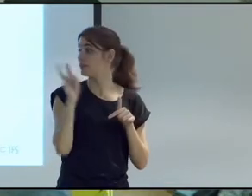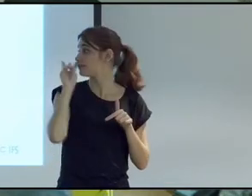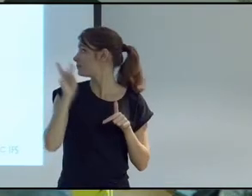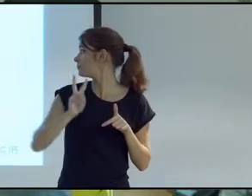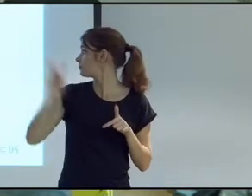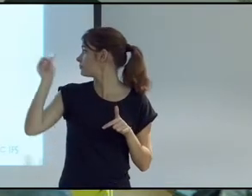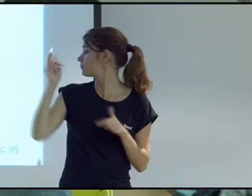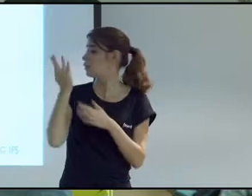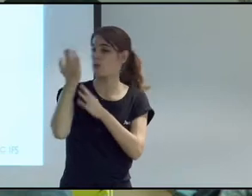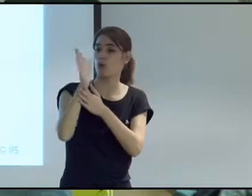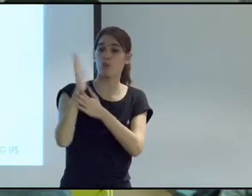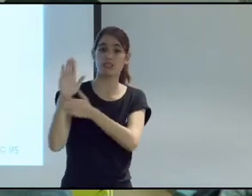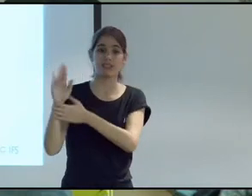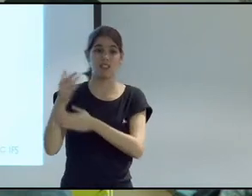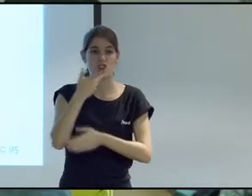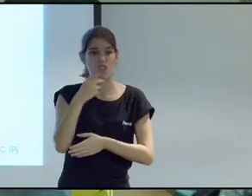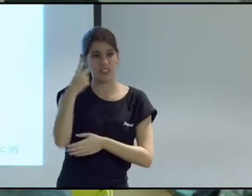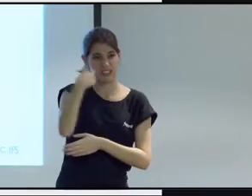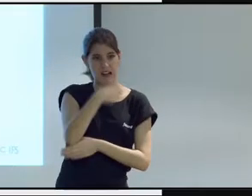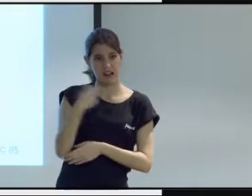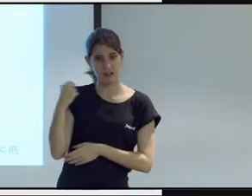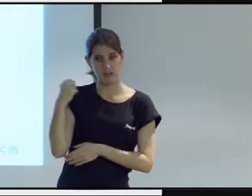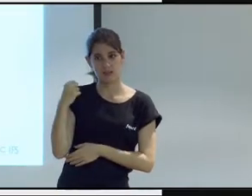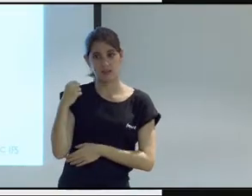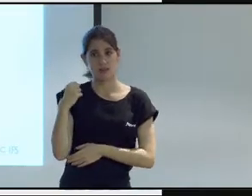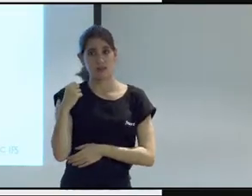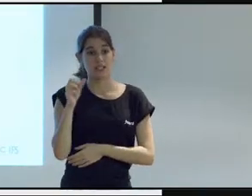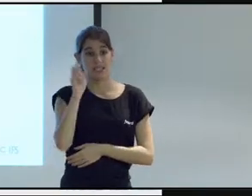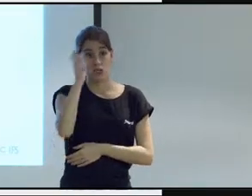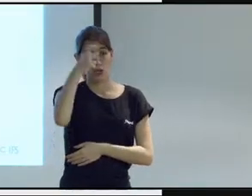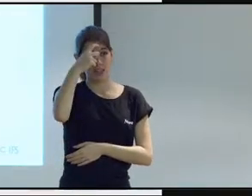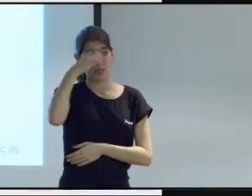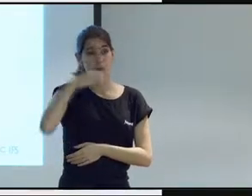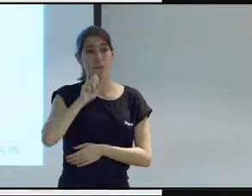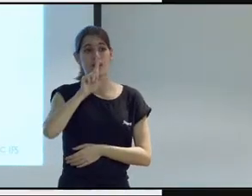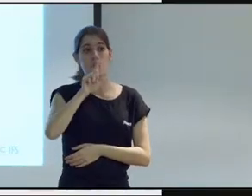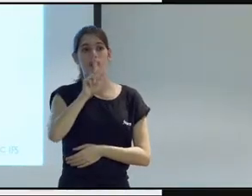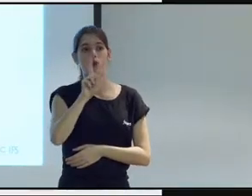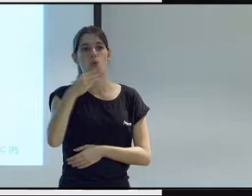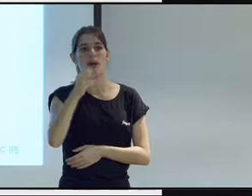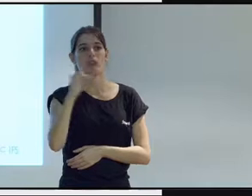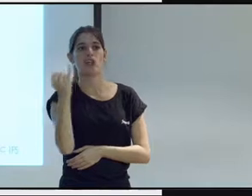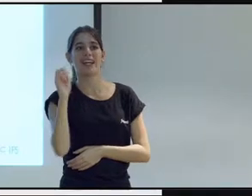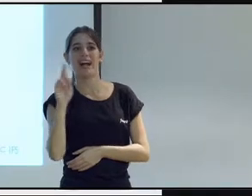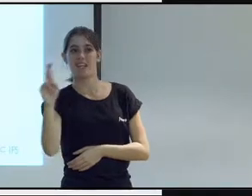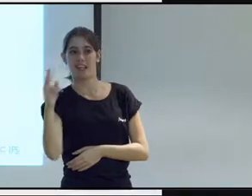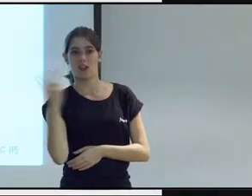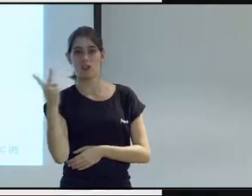And here we have the proponents of this concept, Manuel Lobato and Javier